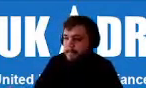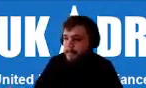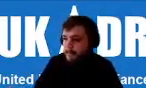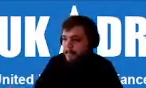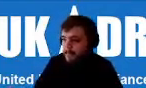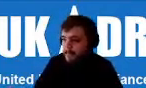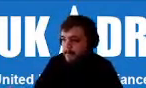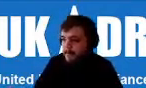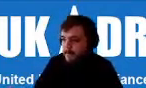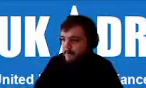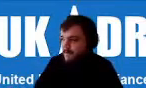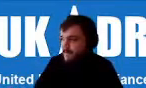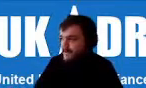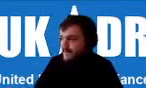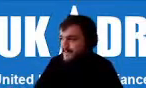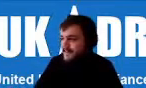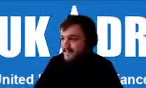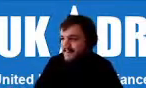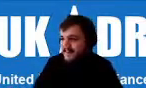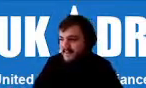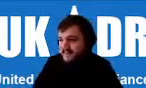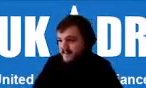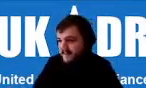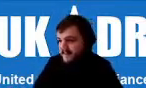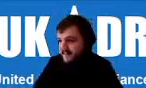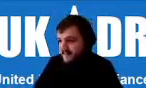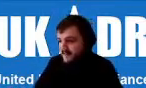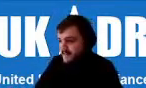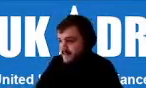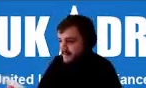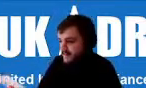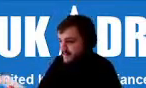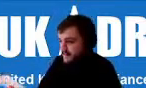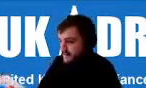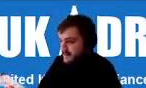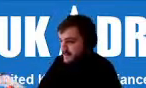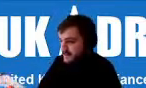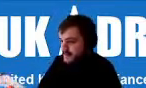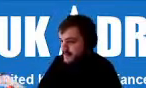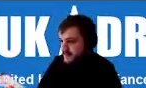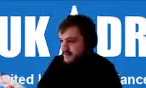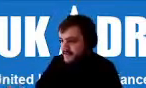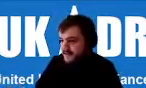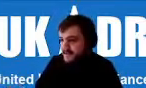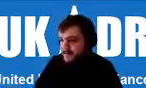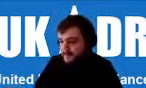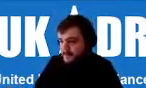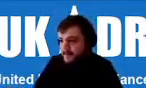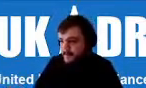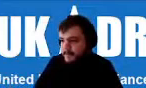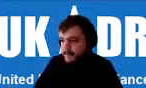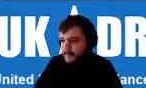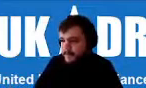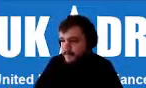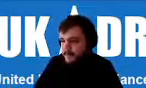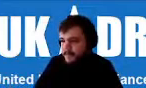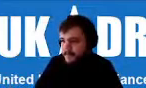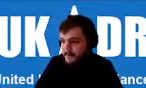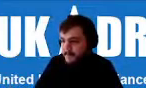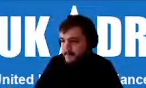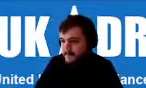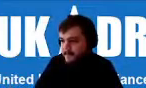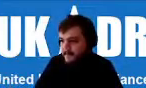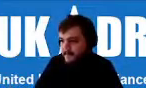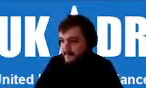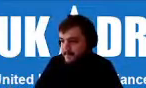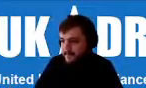you to death by PowerPoint. But if you absolutely want one, if you look for me on SlideShare, there are more than 130 of my